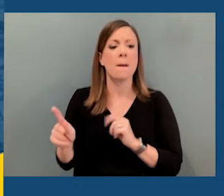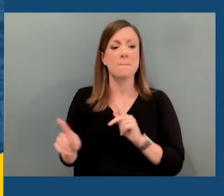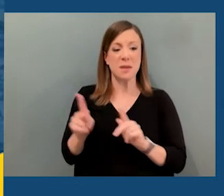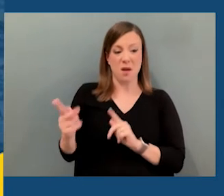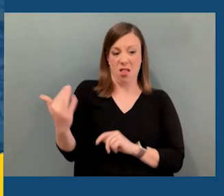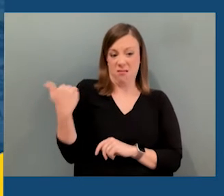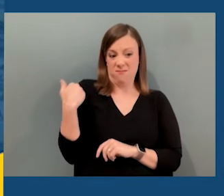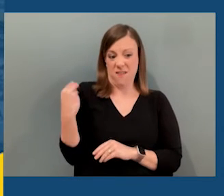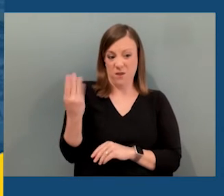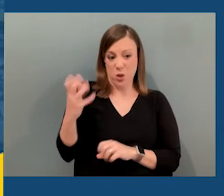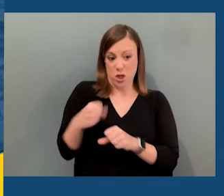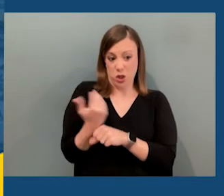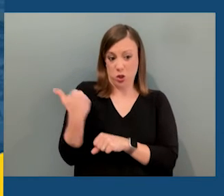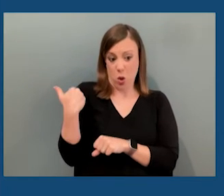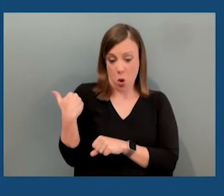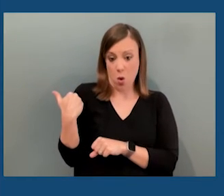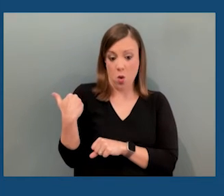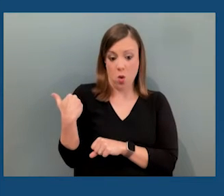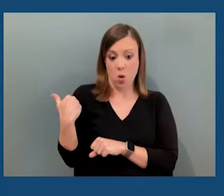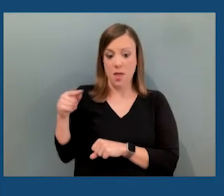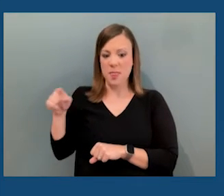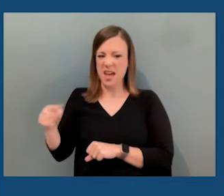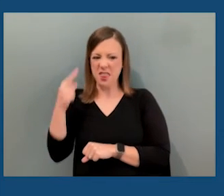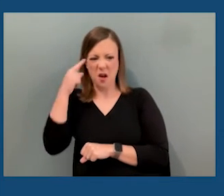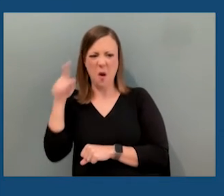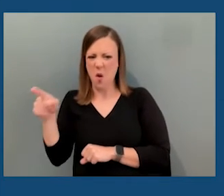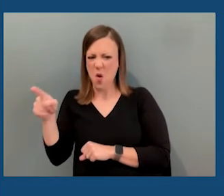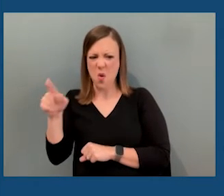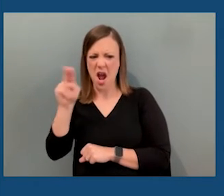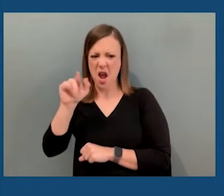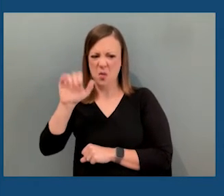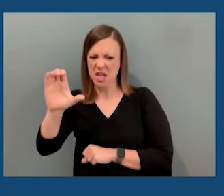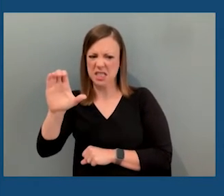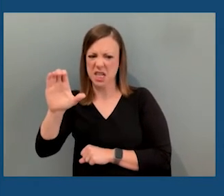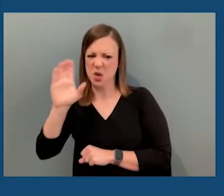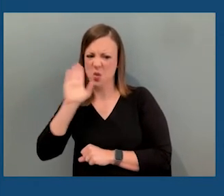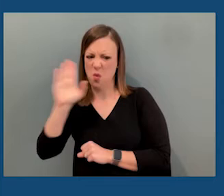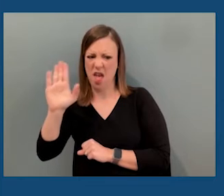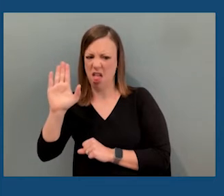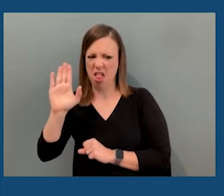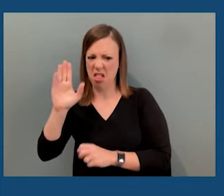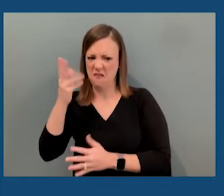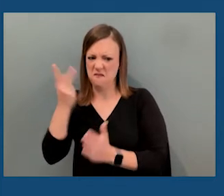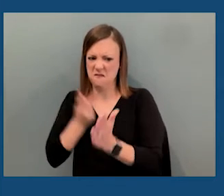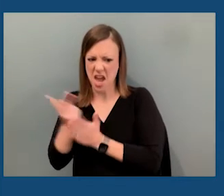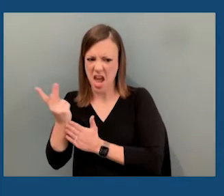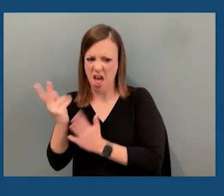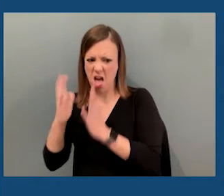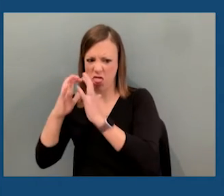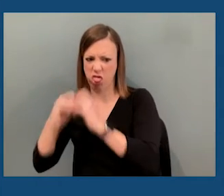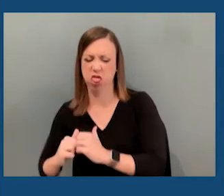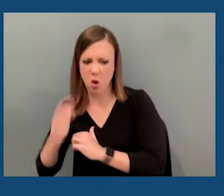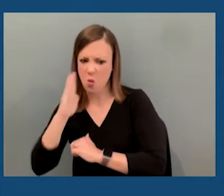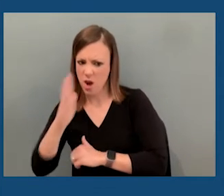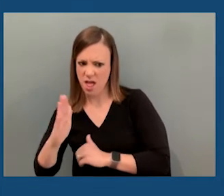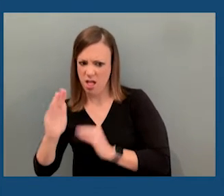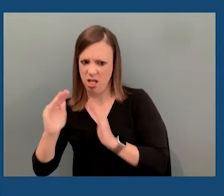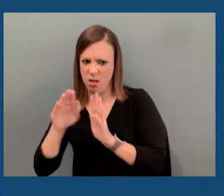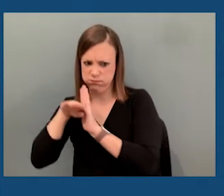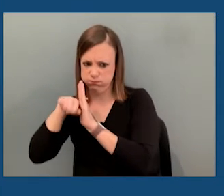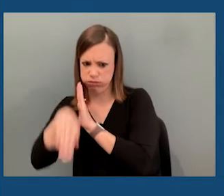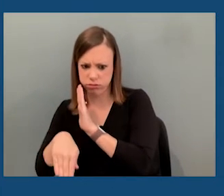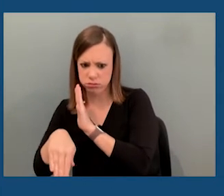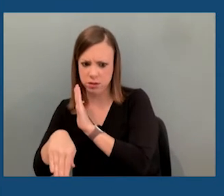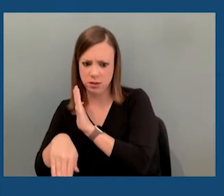City, and they predicted its demise. Now, I'm not talking about anybody in this room. That's not what ABNY members do. But people